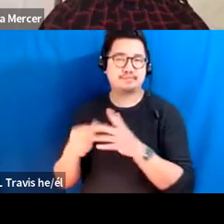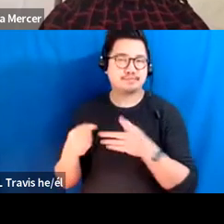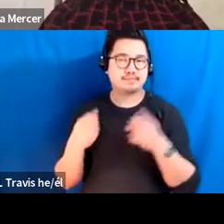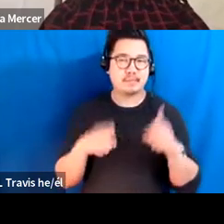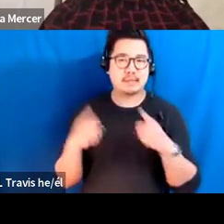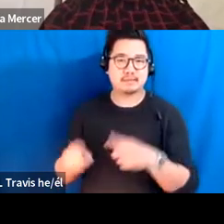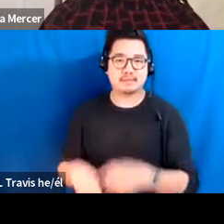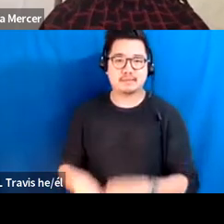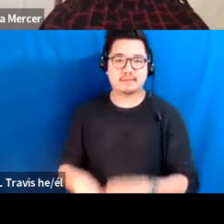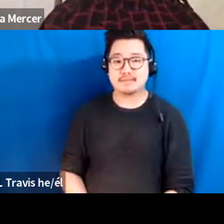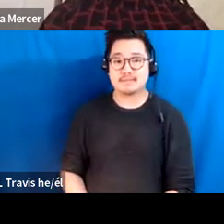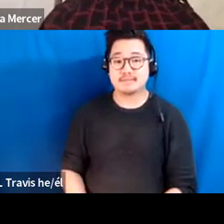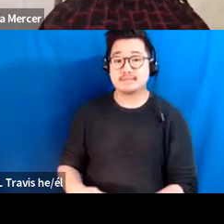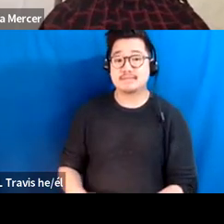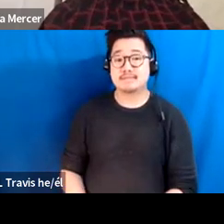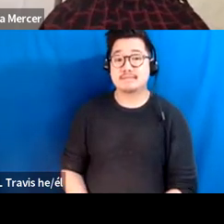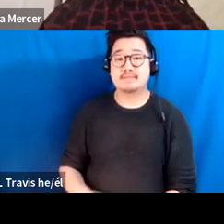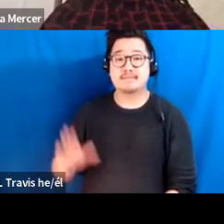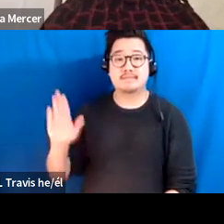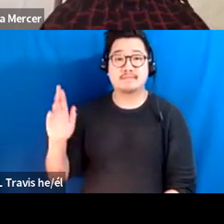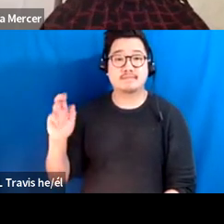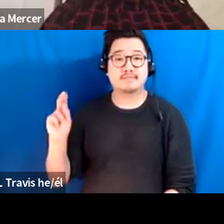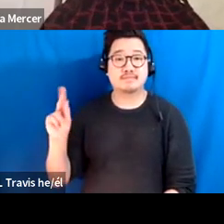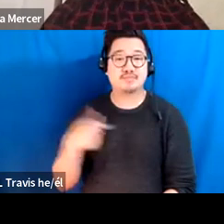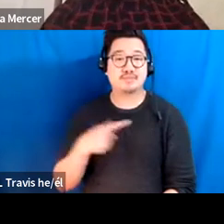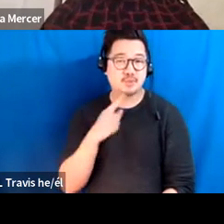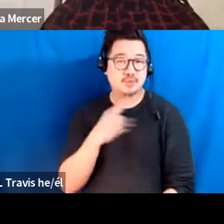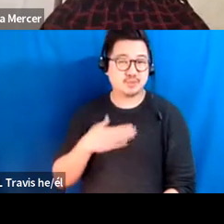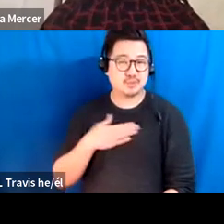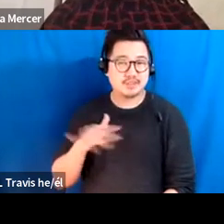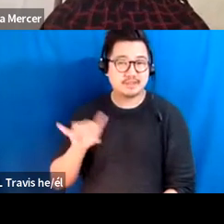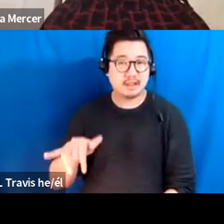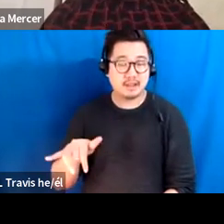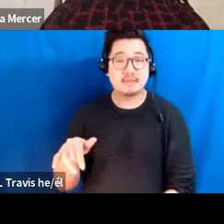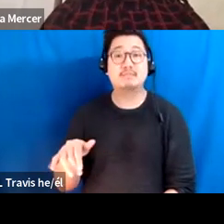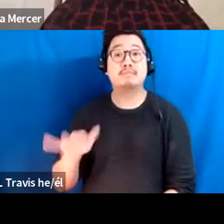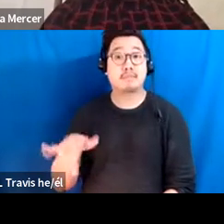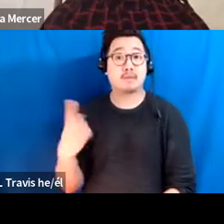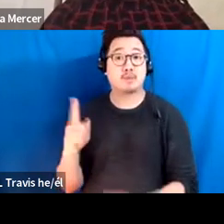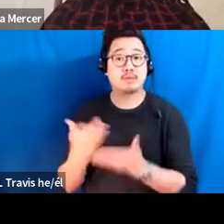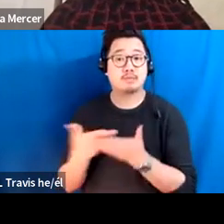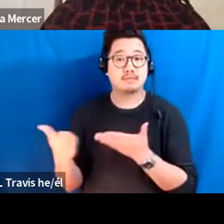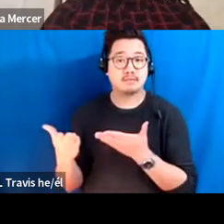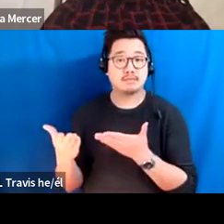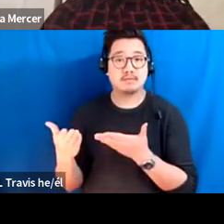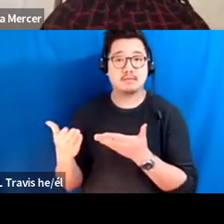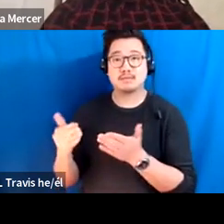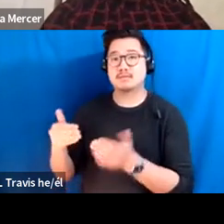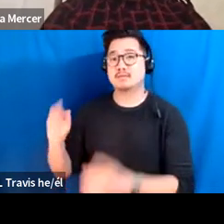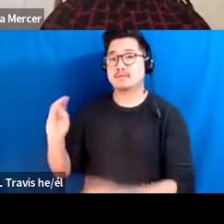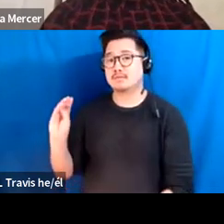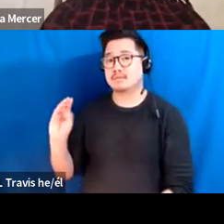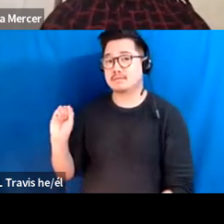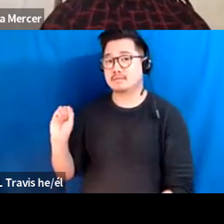appreciate that uh mr carter hernandez um that is one of the things that um ms robinson